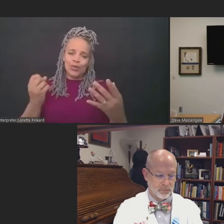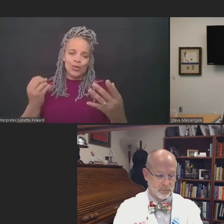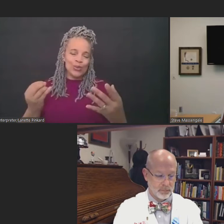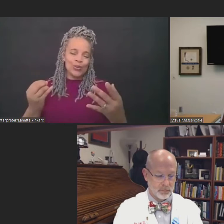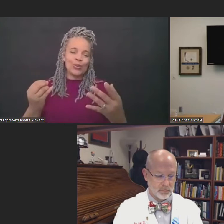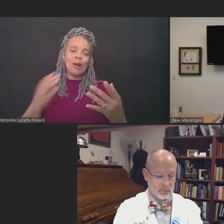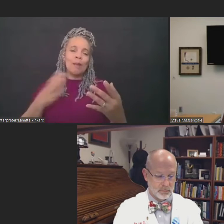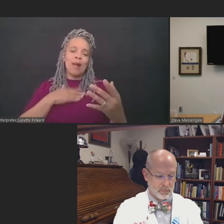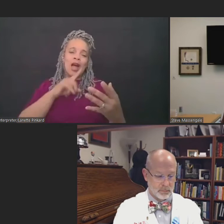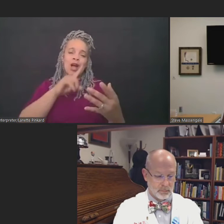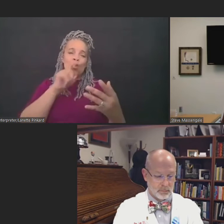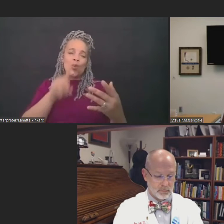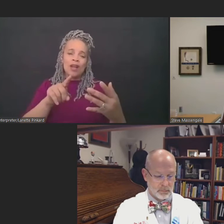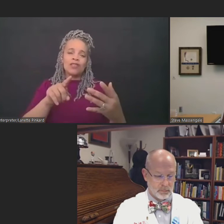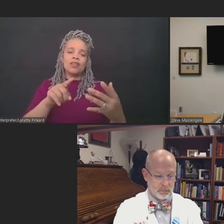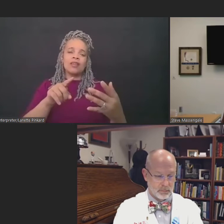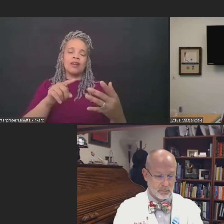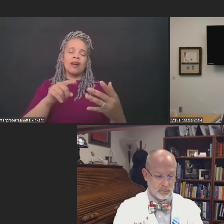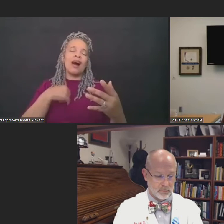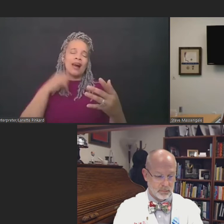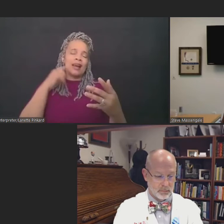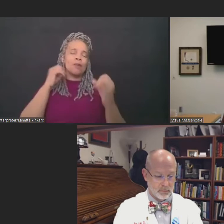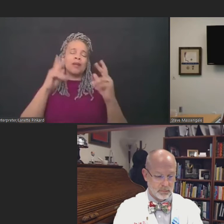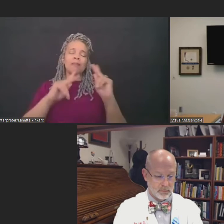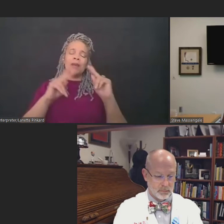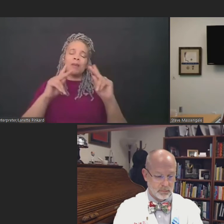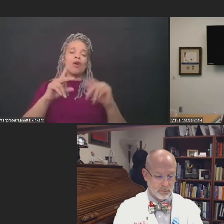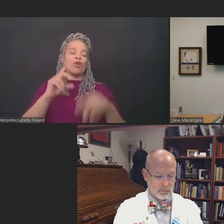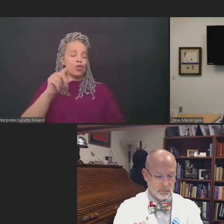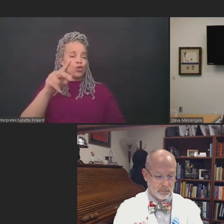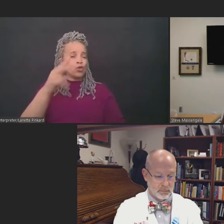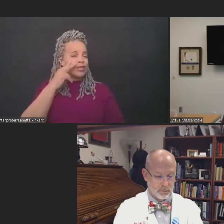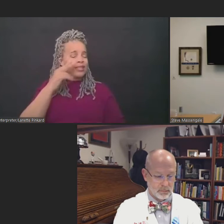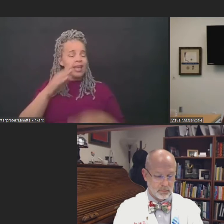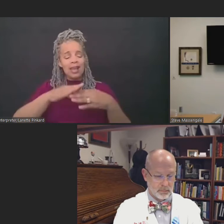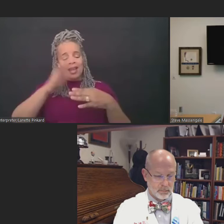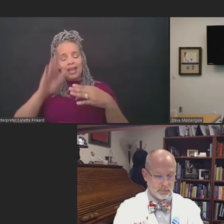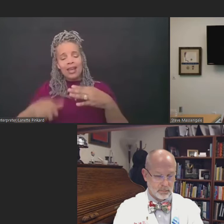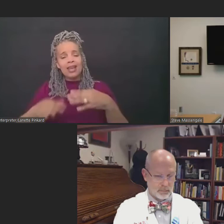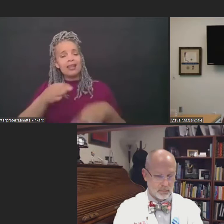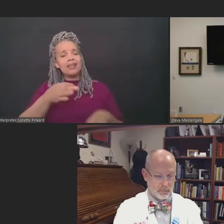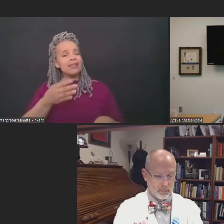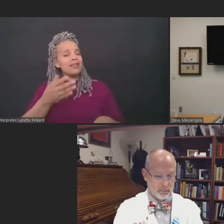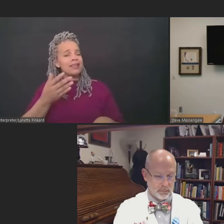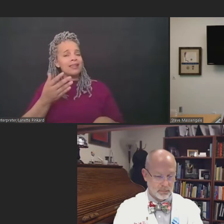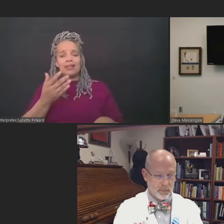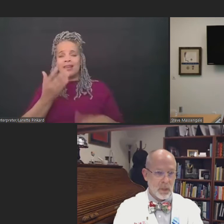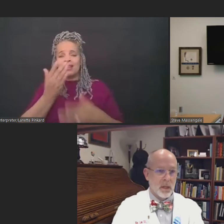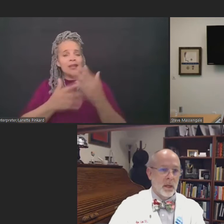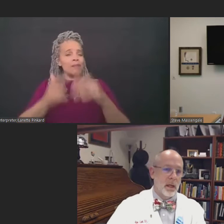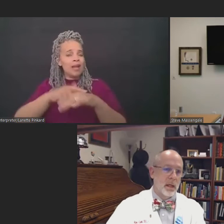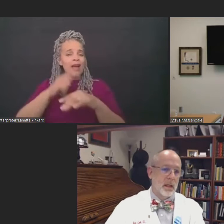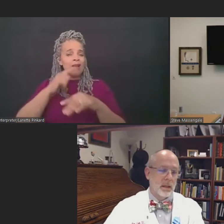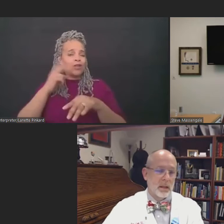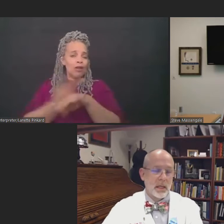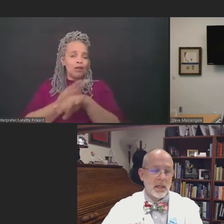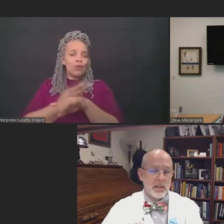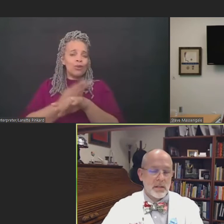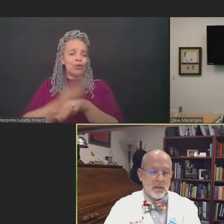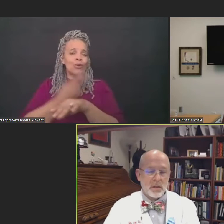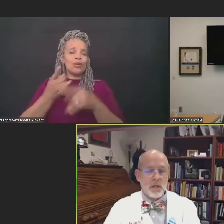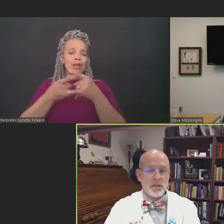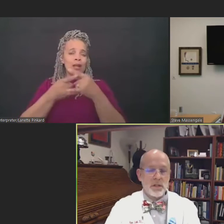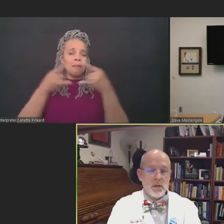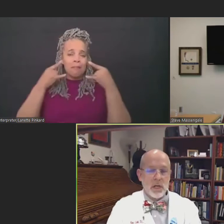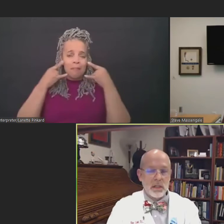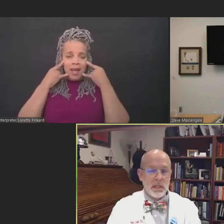my question, I think I'm hearing this from a lot of people, do you see an end in sight to wearing masks? Karen, that's